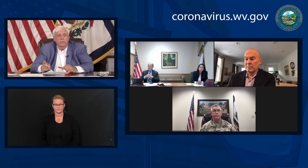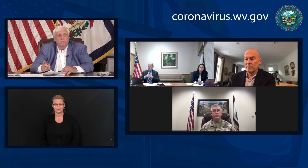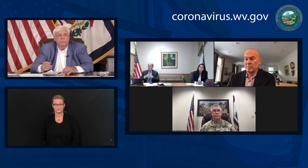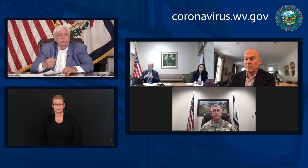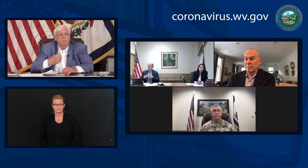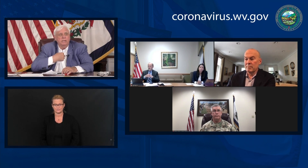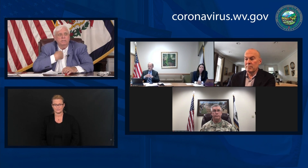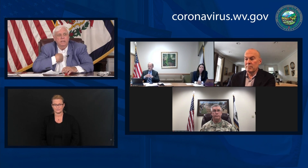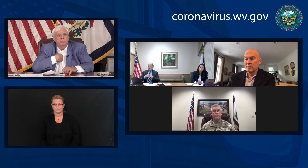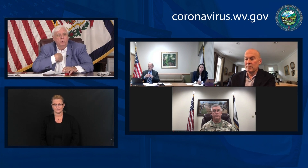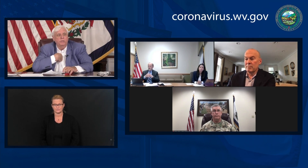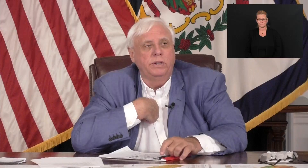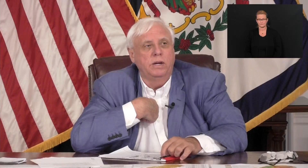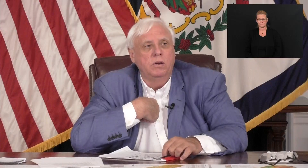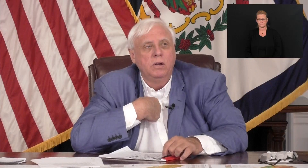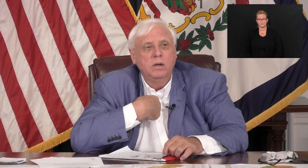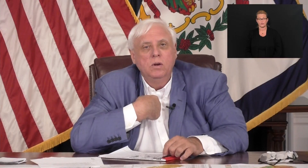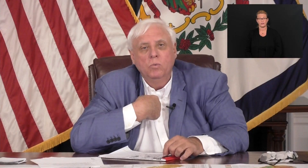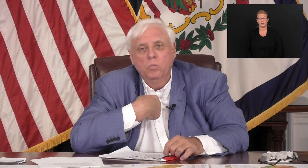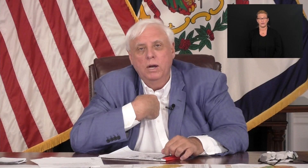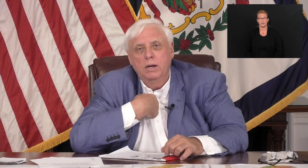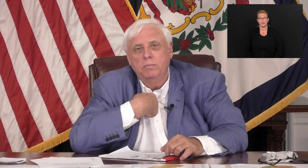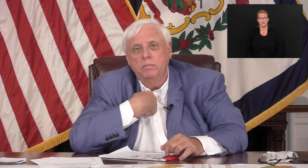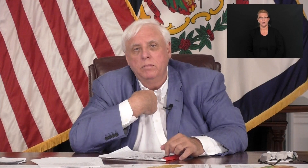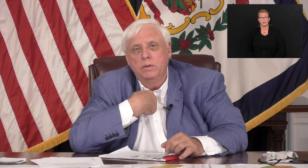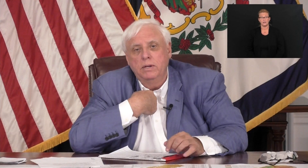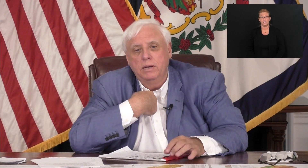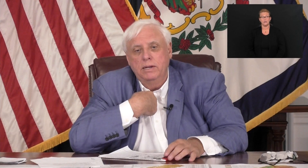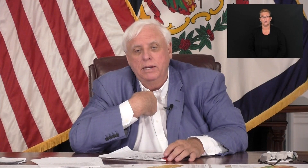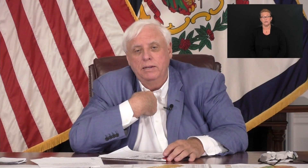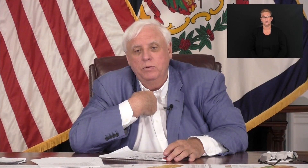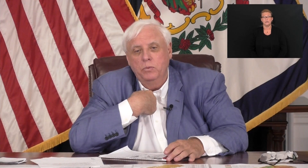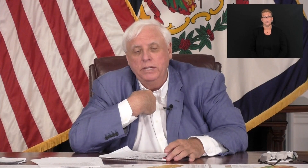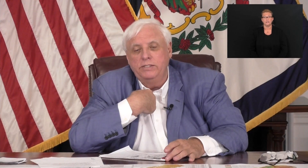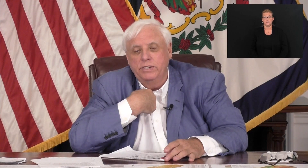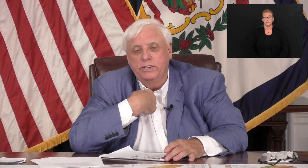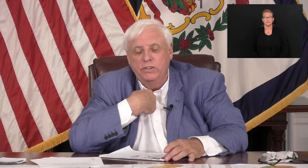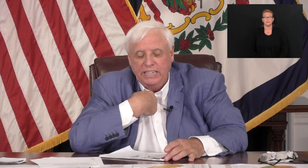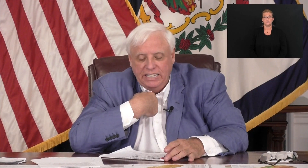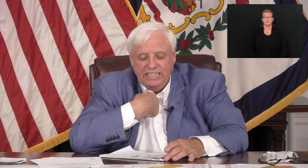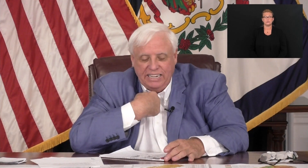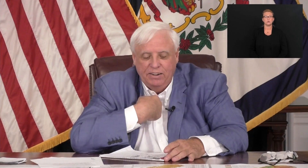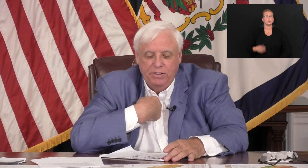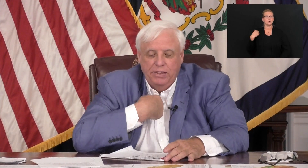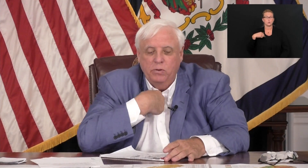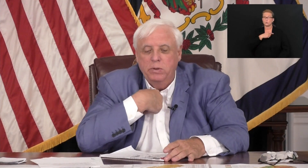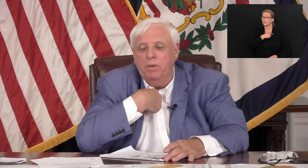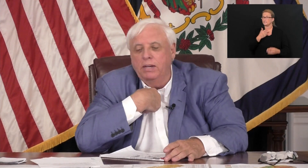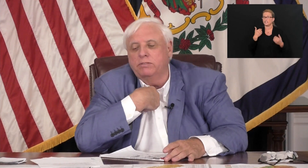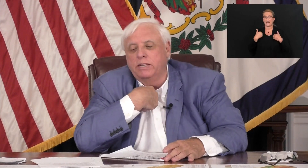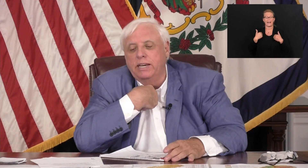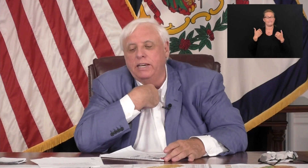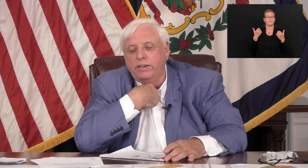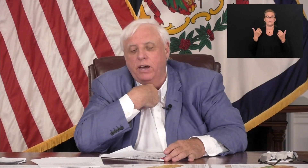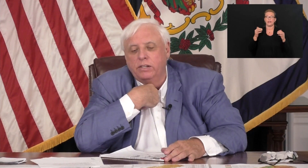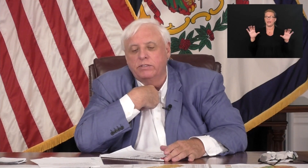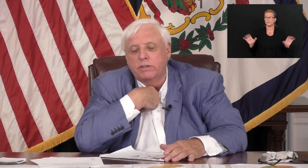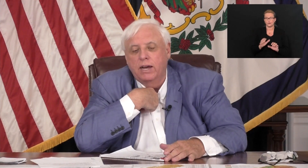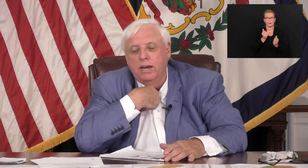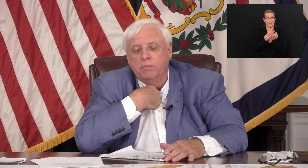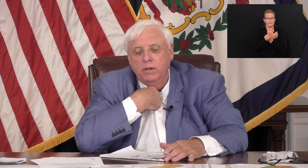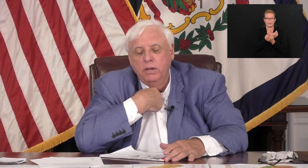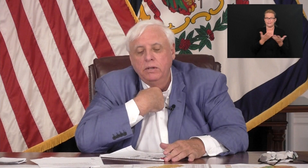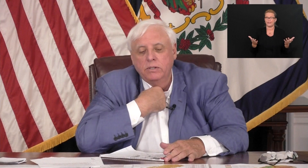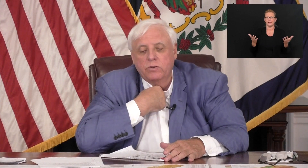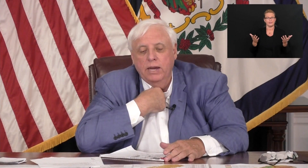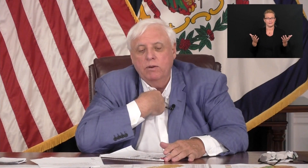but from my standpoint, you know, we should do any and everything we possibly can